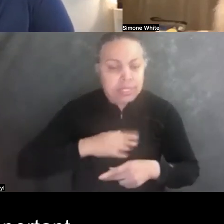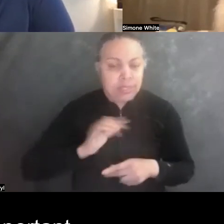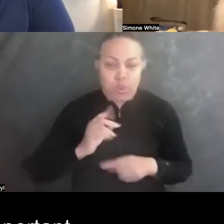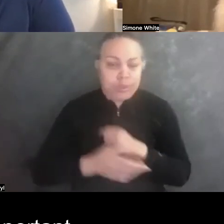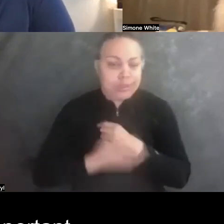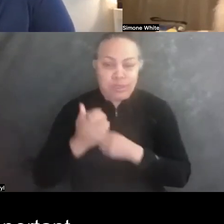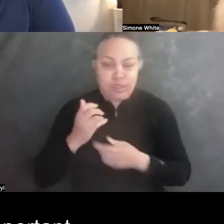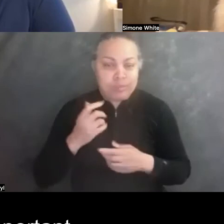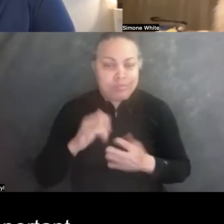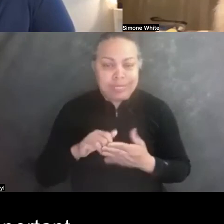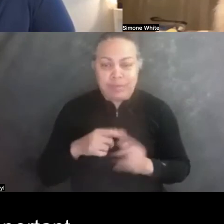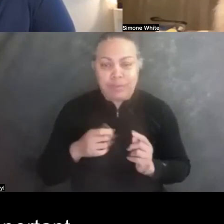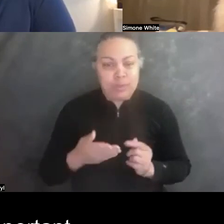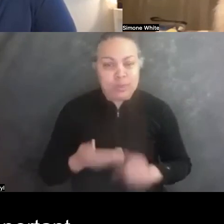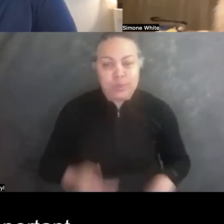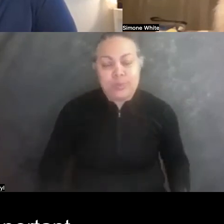that is